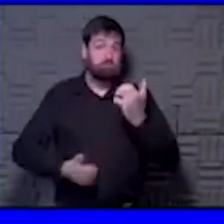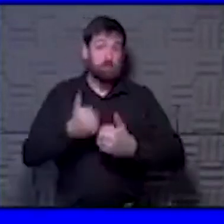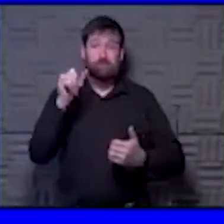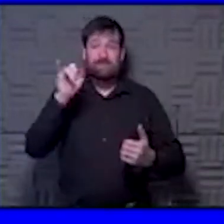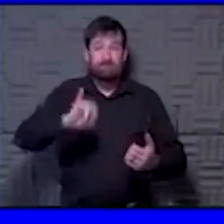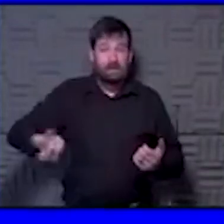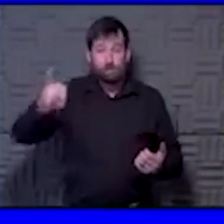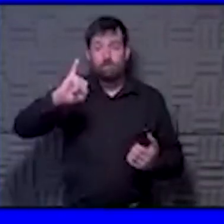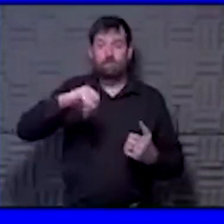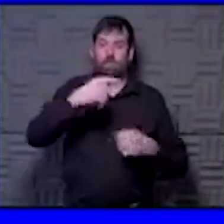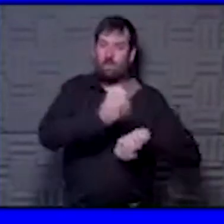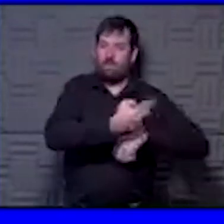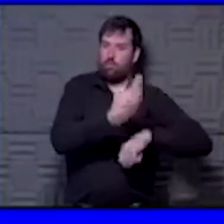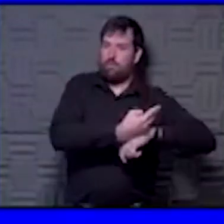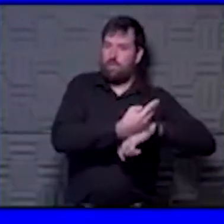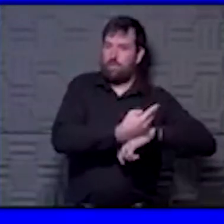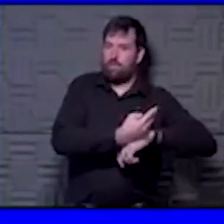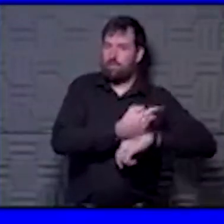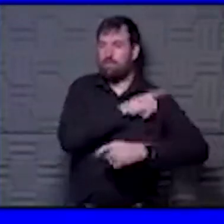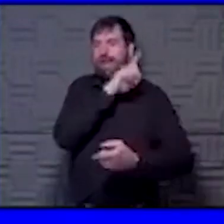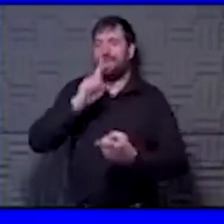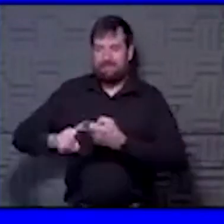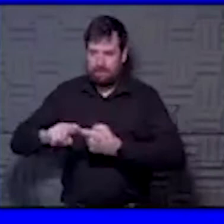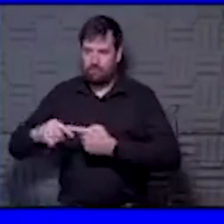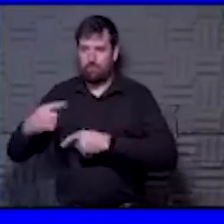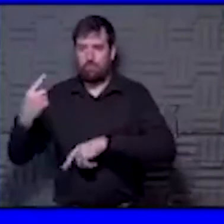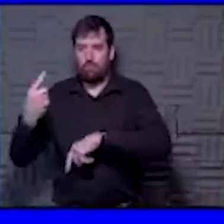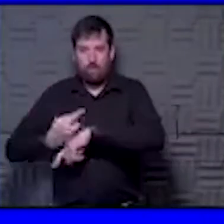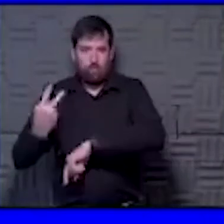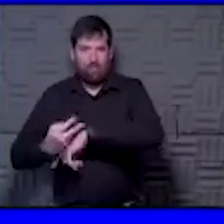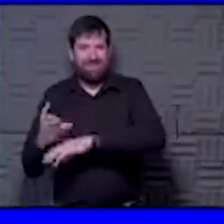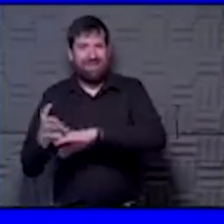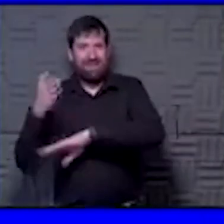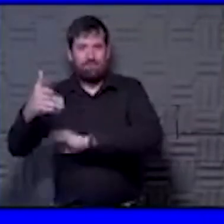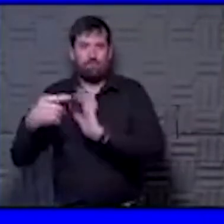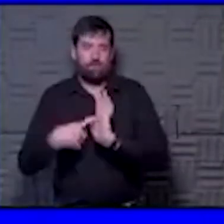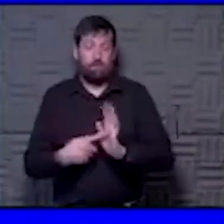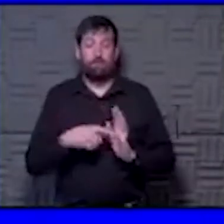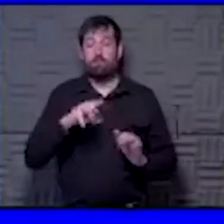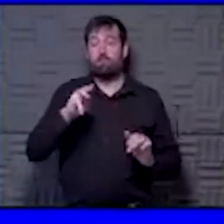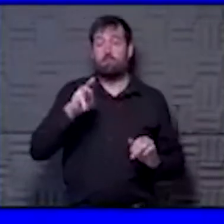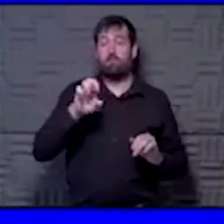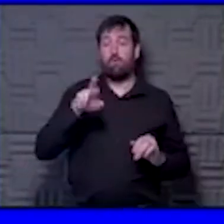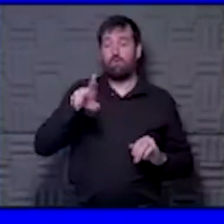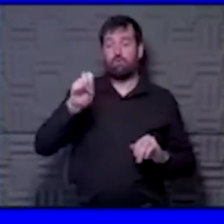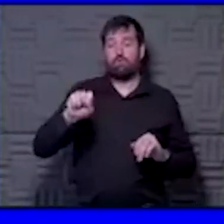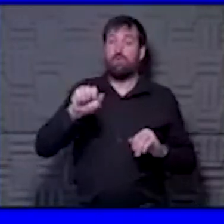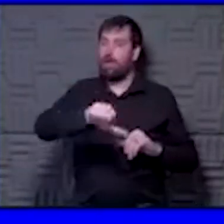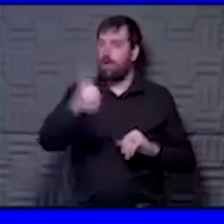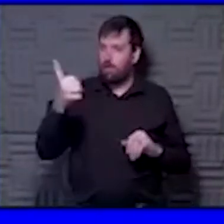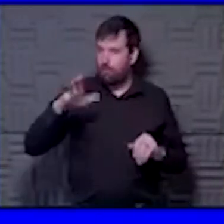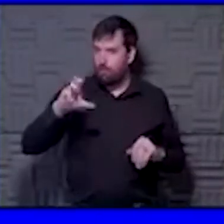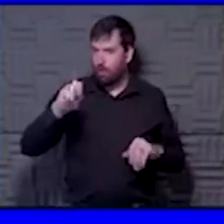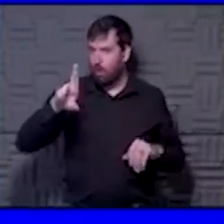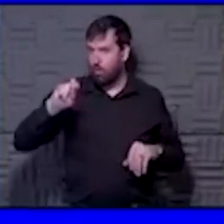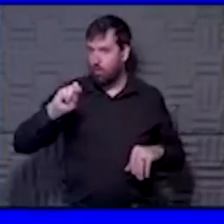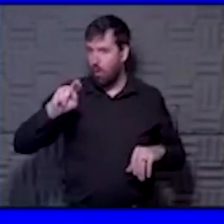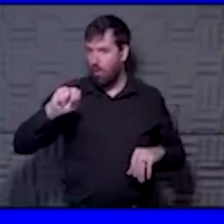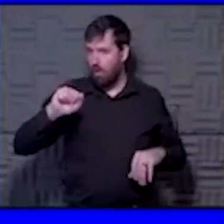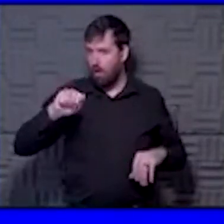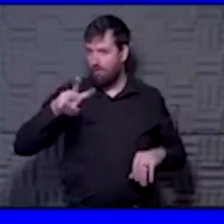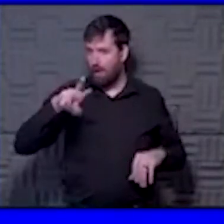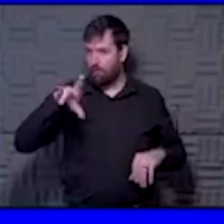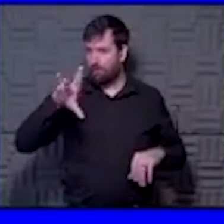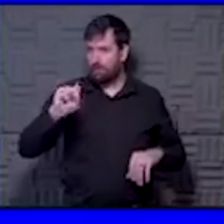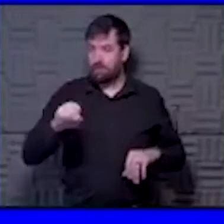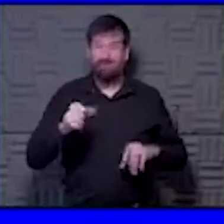to 2 days prior to any symptoms to 1 to 2 days afterward. We know for MERS, another coronavirus disease, that still is going on.